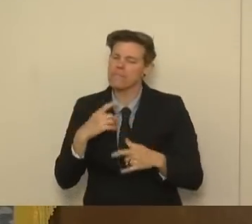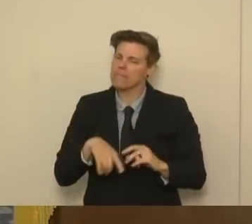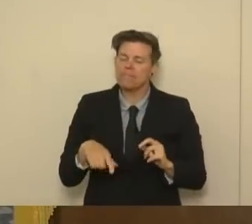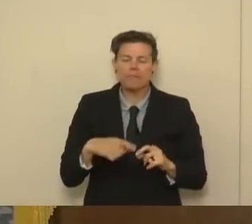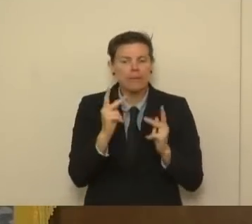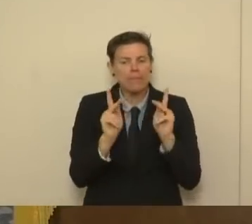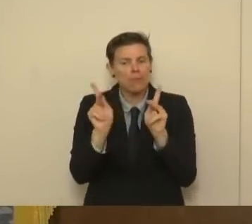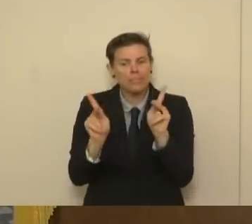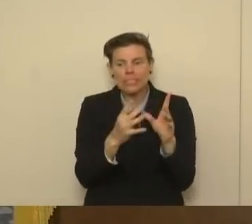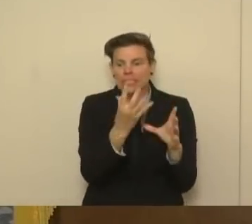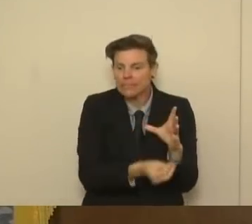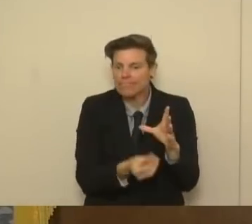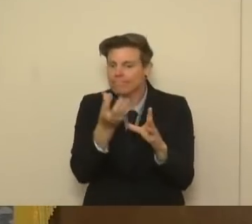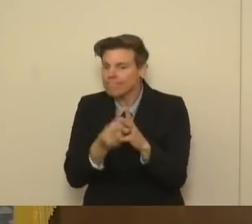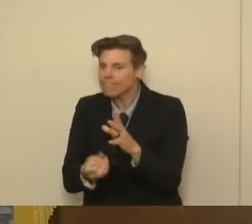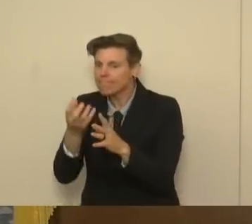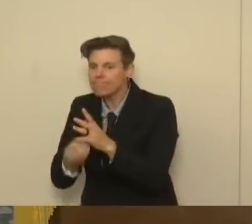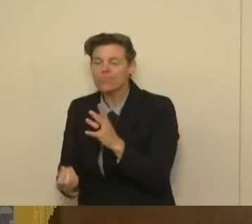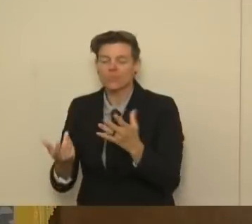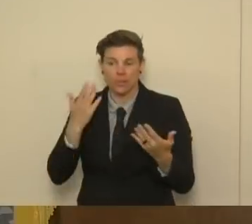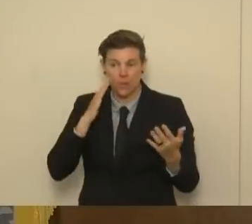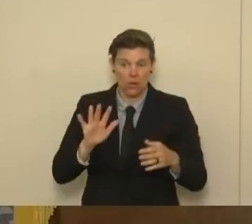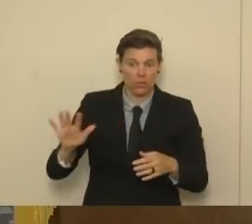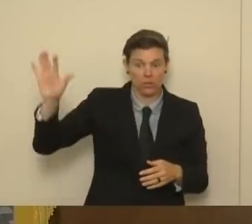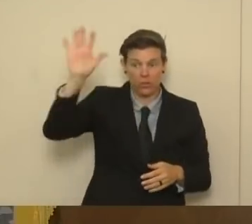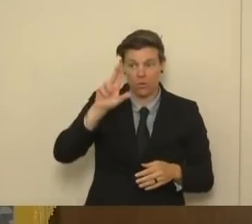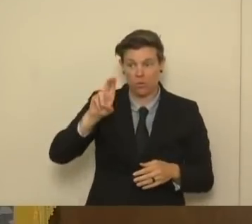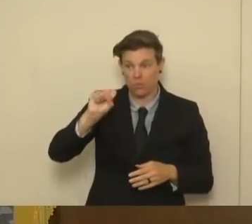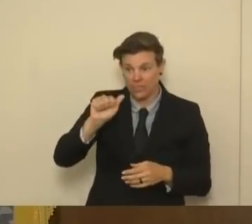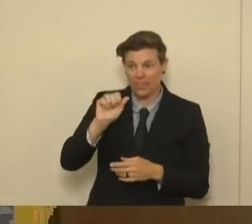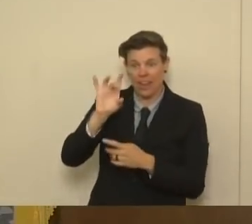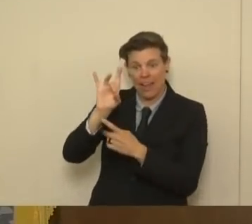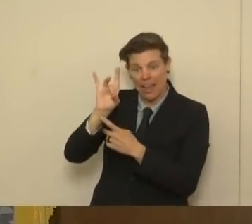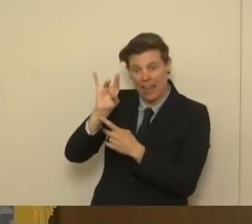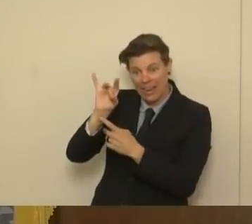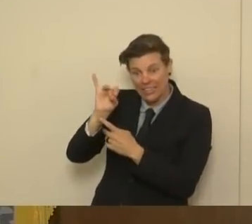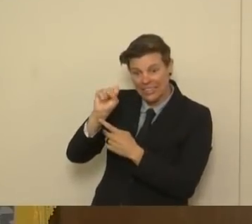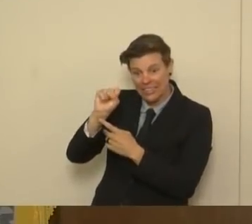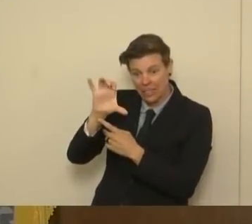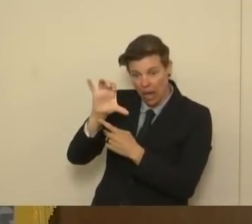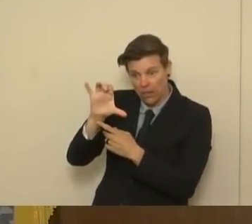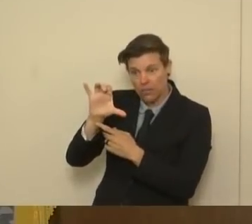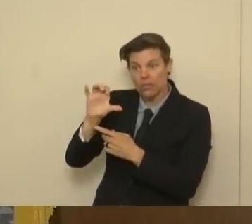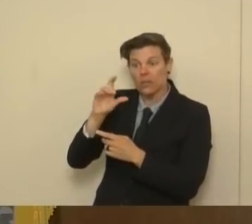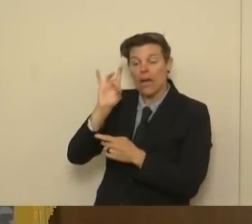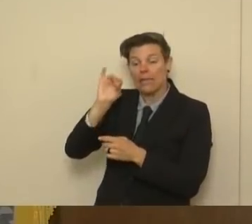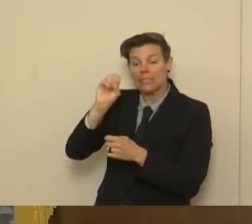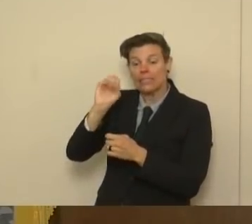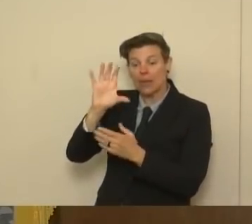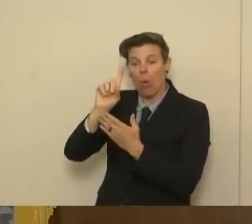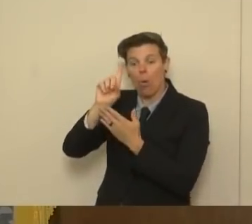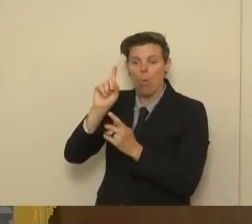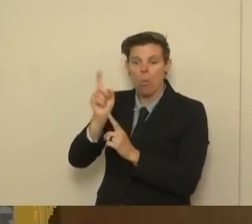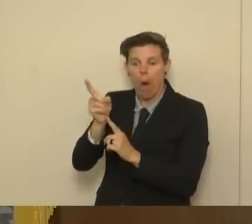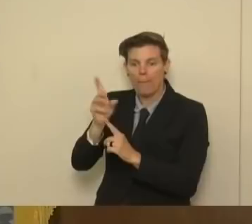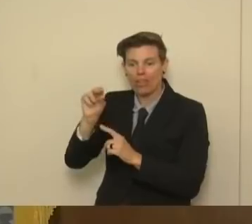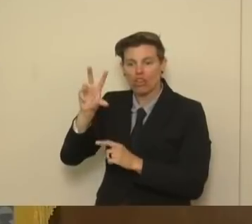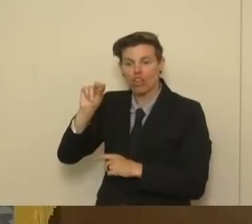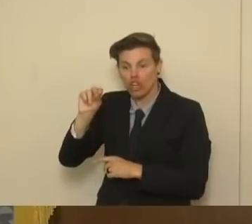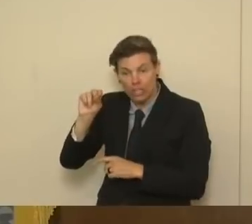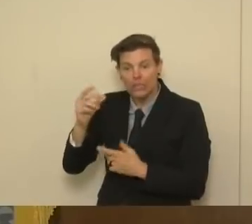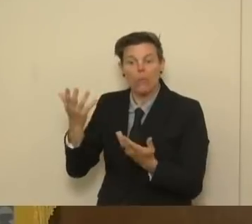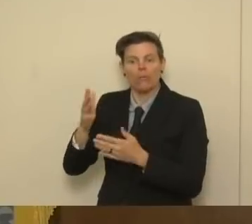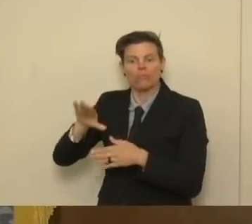States every 80 seconds. And we lose businesses that have been in families for generations. We